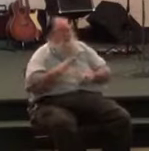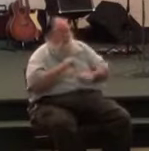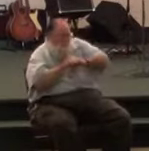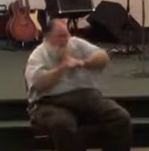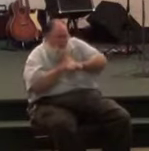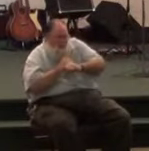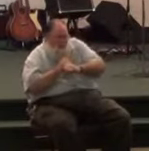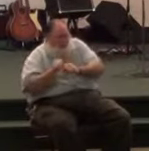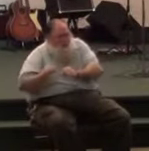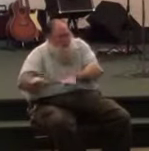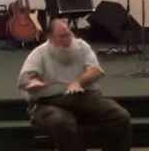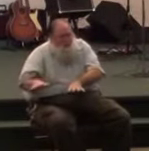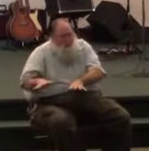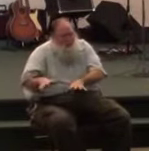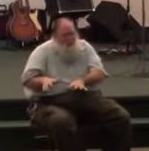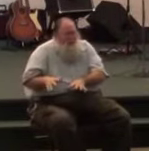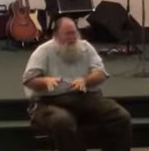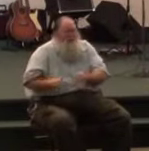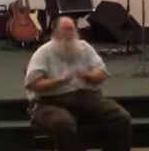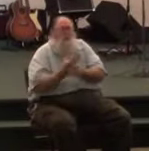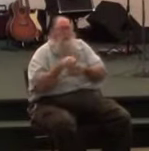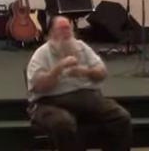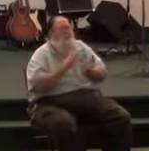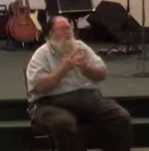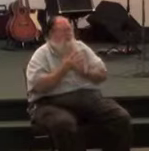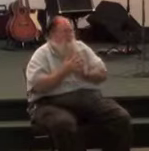Jesus, the way, the truth, and the life.